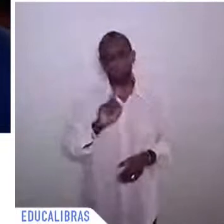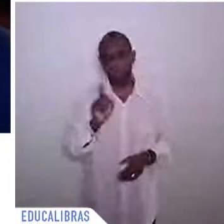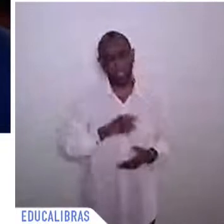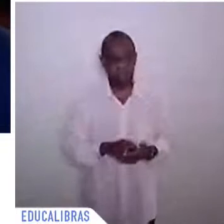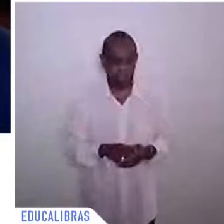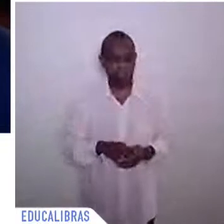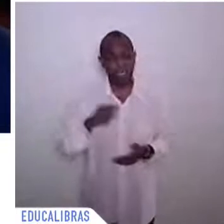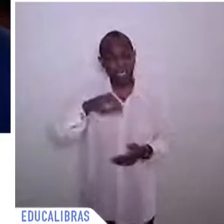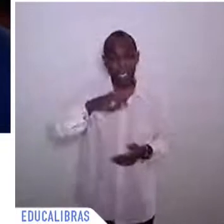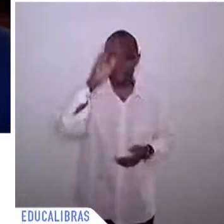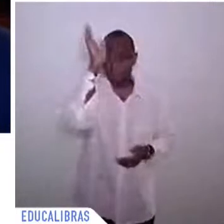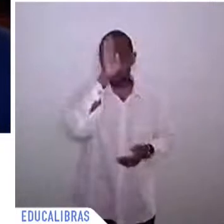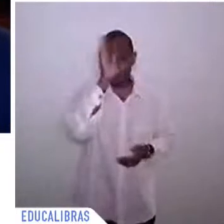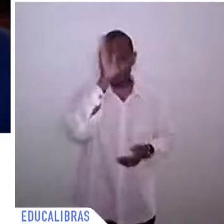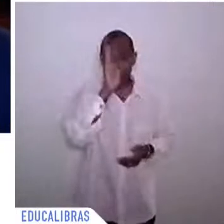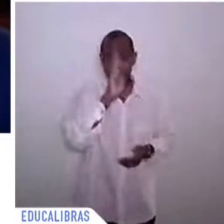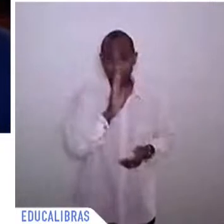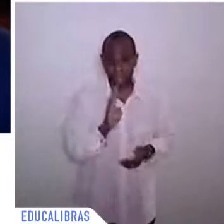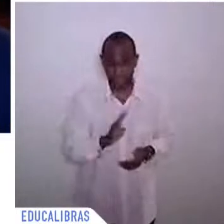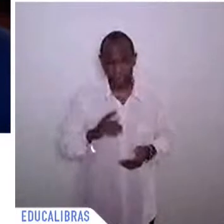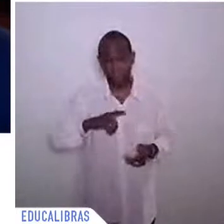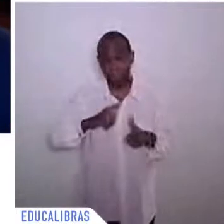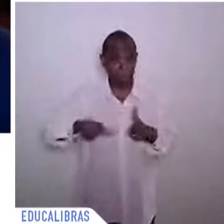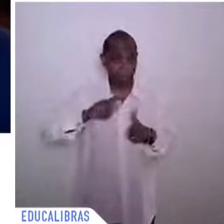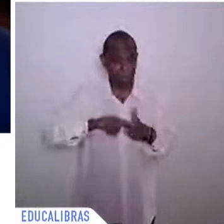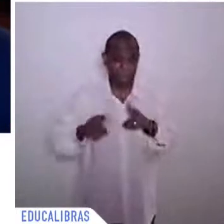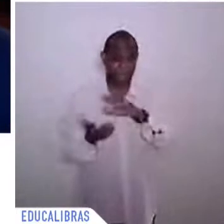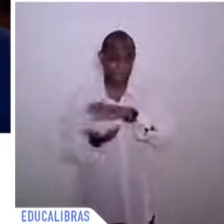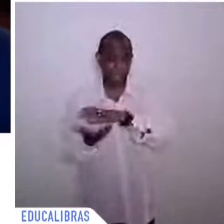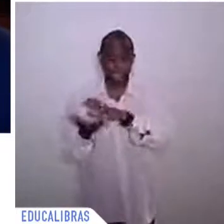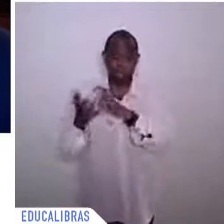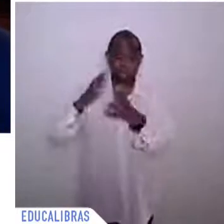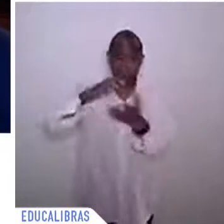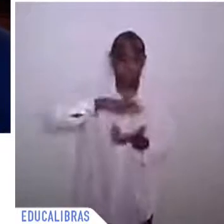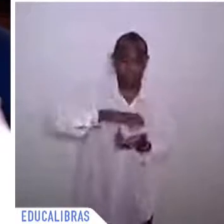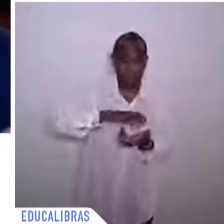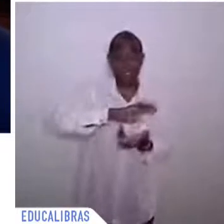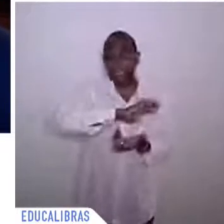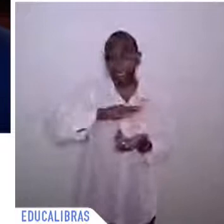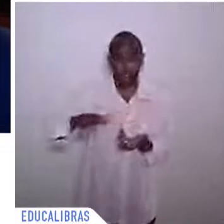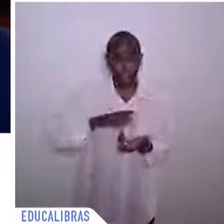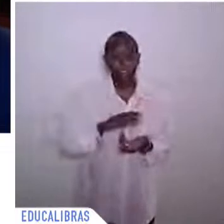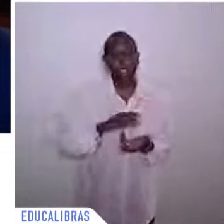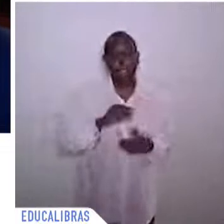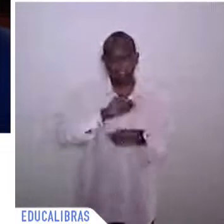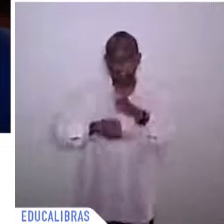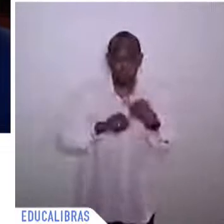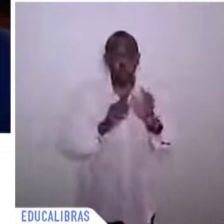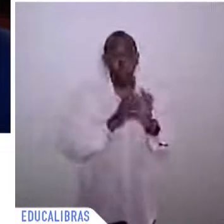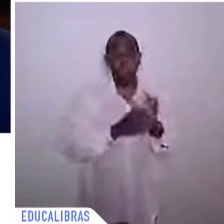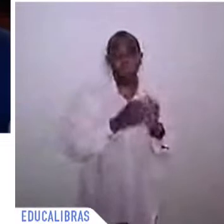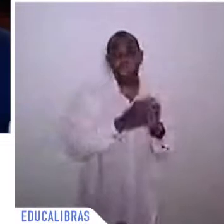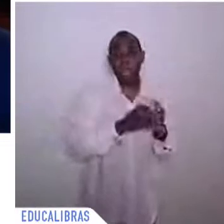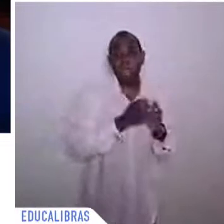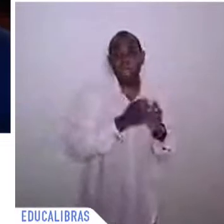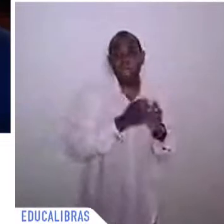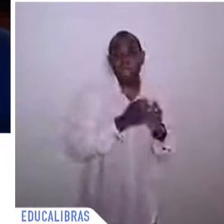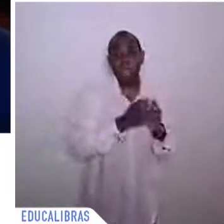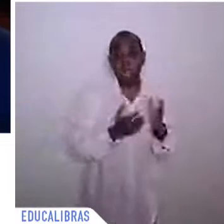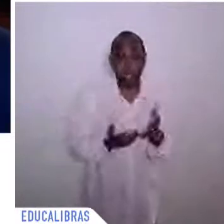what Brazil lacks and what is left behind is